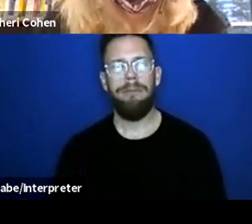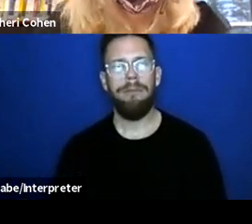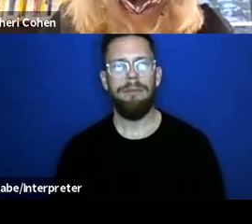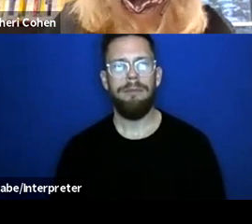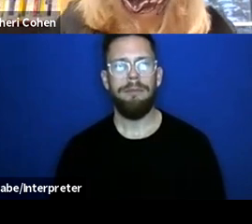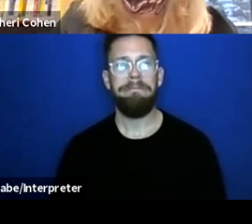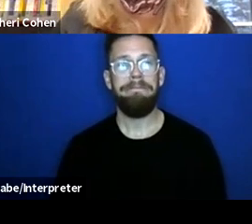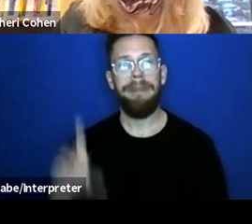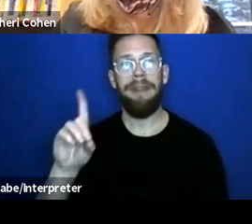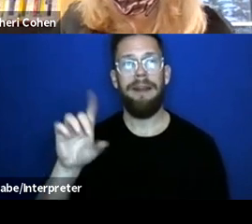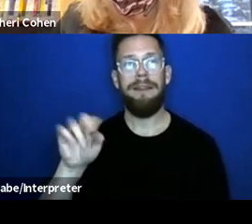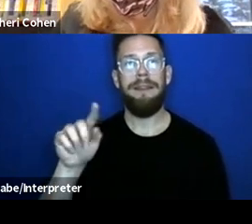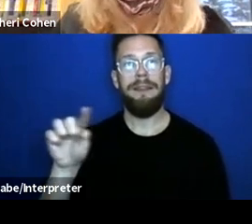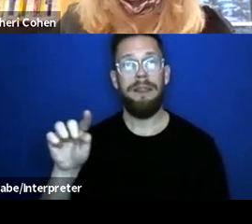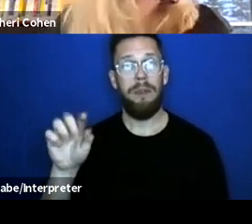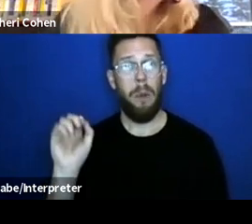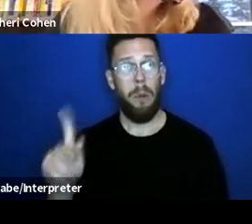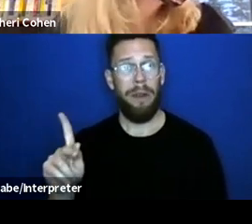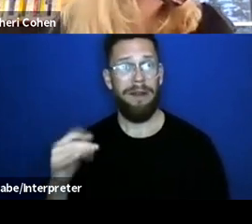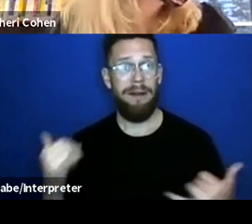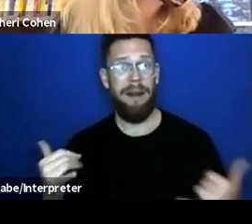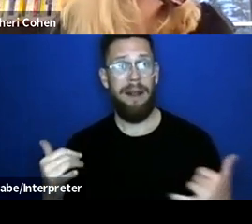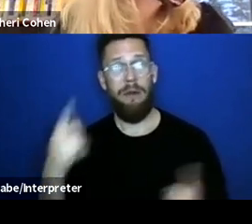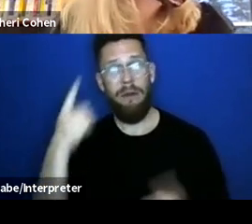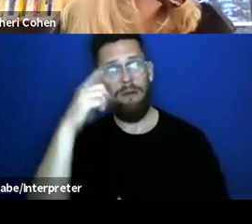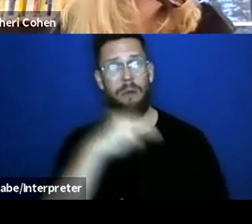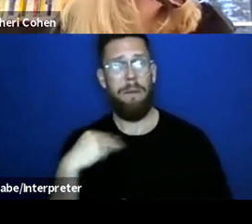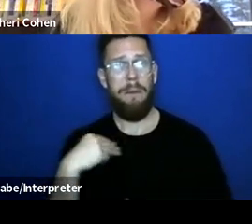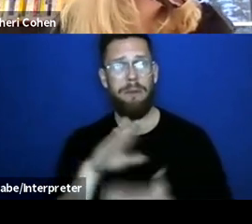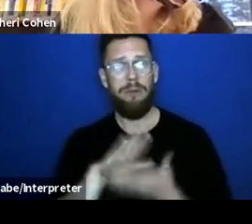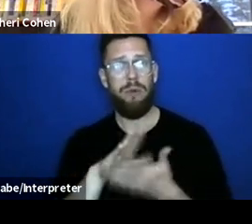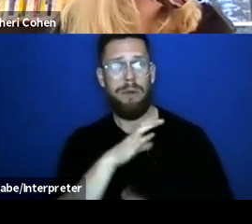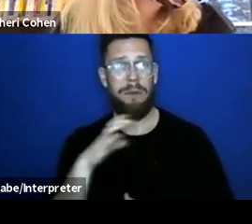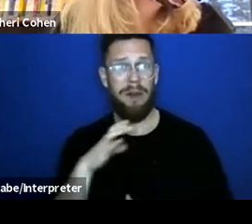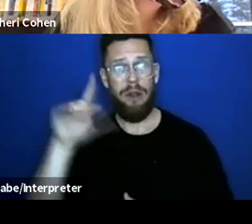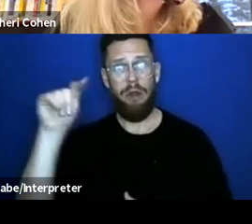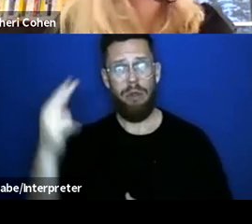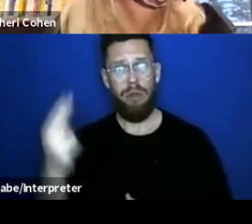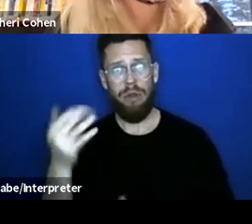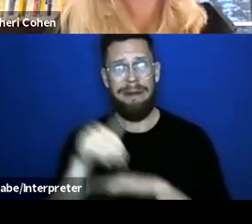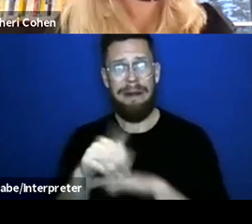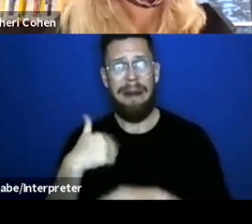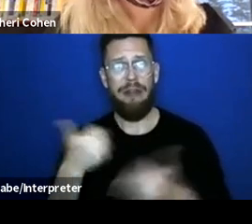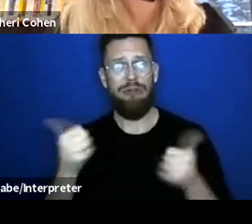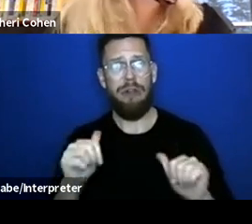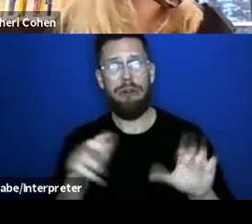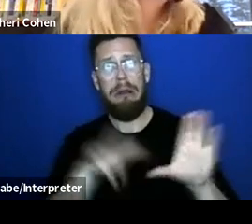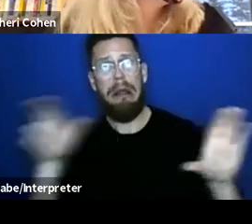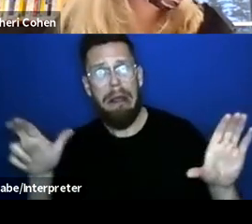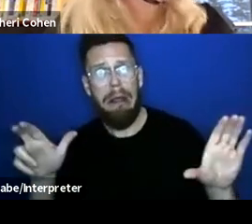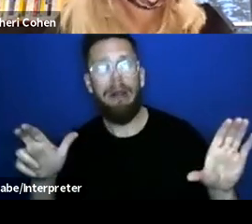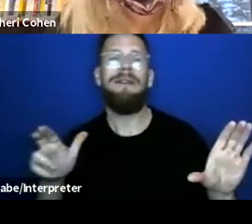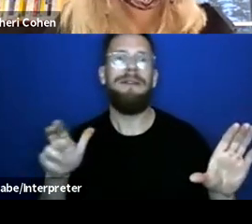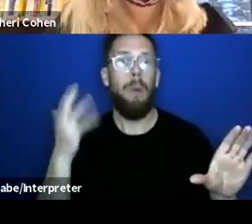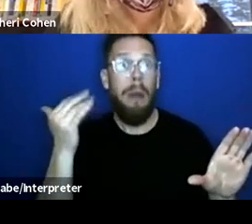Okay, and for the members of the school committee, I'll confess to you that Thursday nights when I try and get out of here as fast as possible. Now we know why.